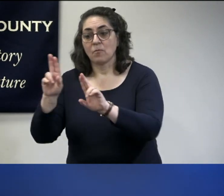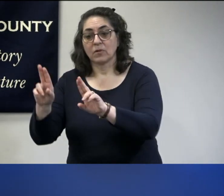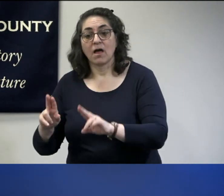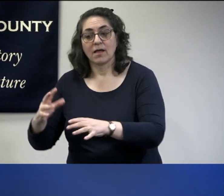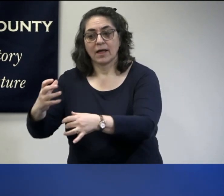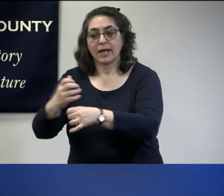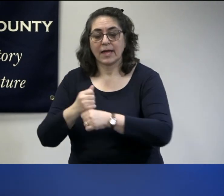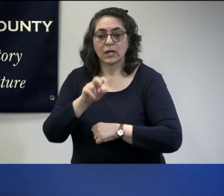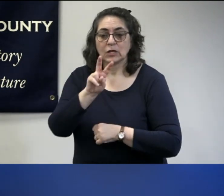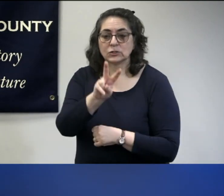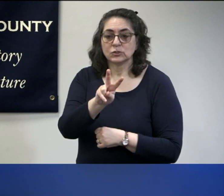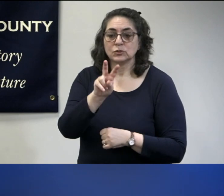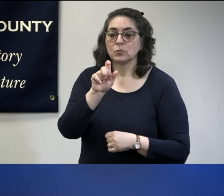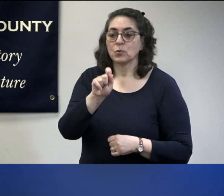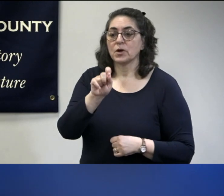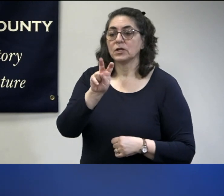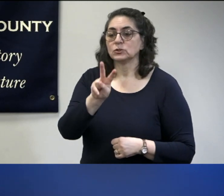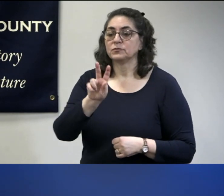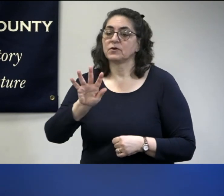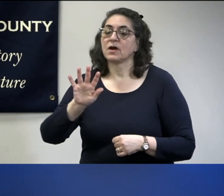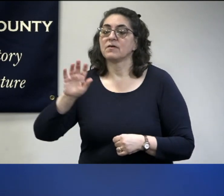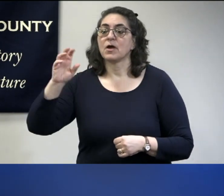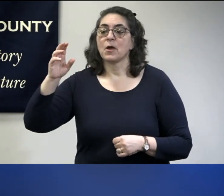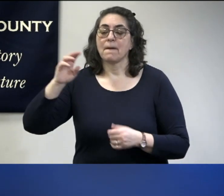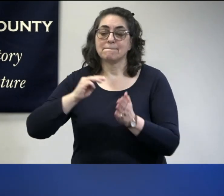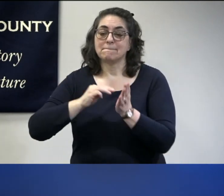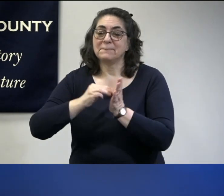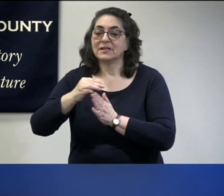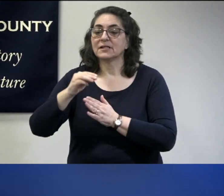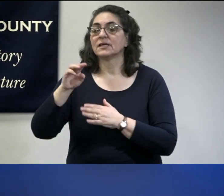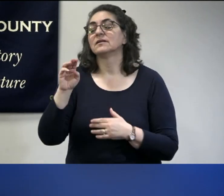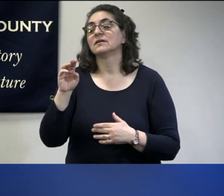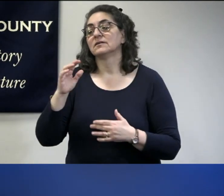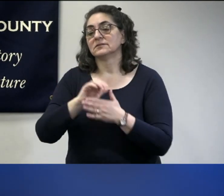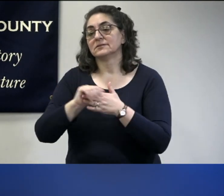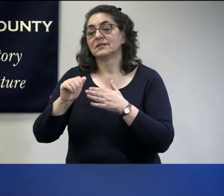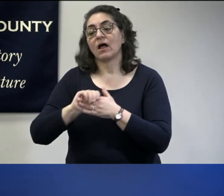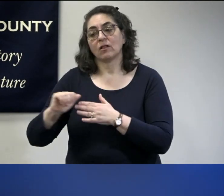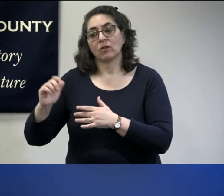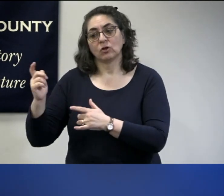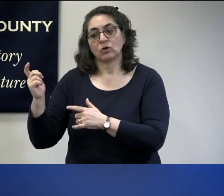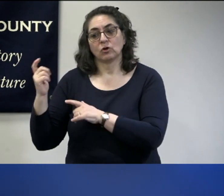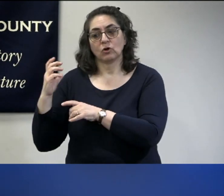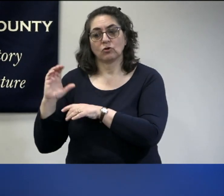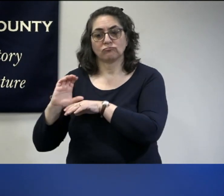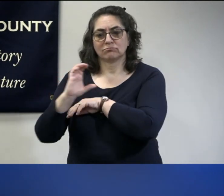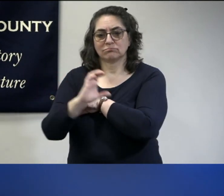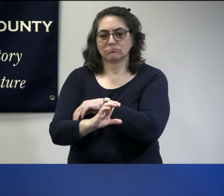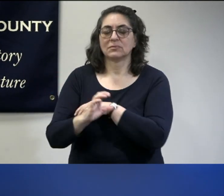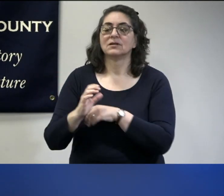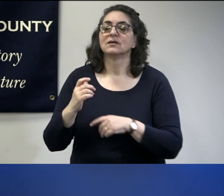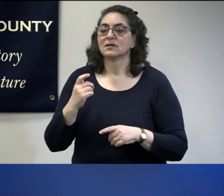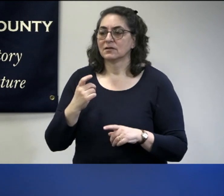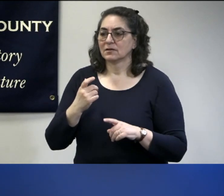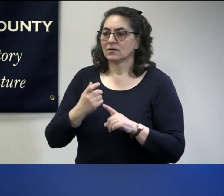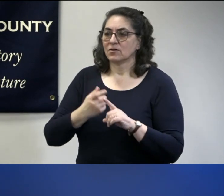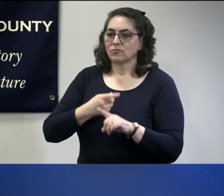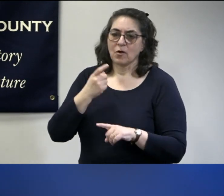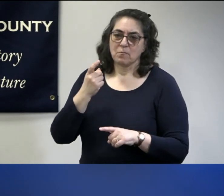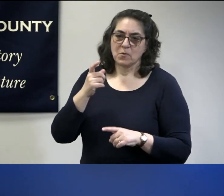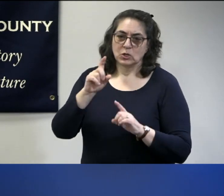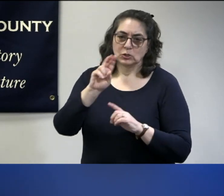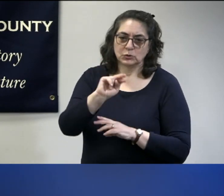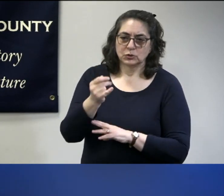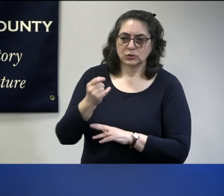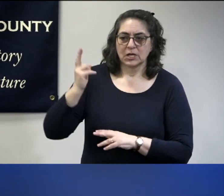$2.25 million grant from the New Jersey Historic Trust. This is the second largest grant by the state